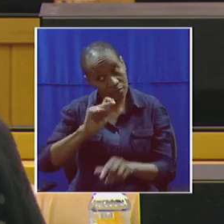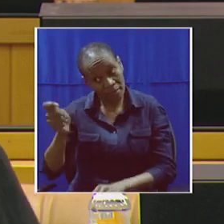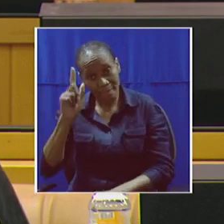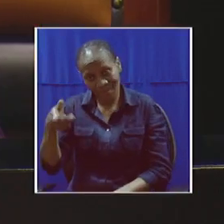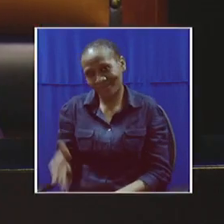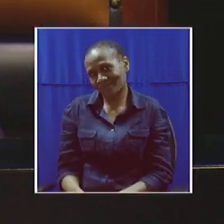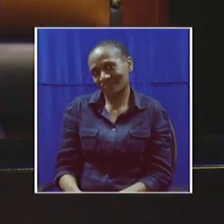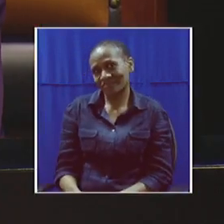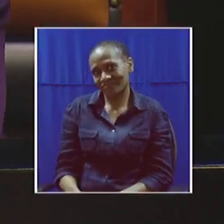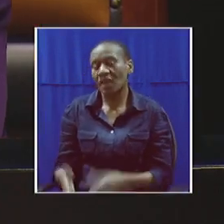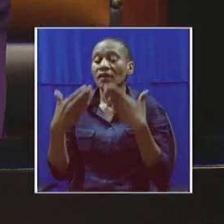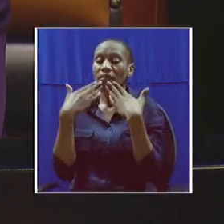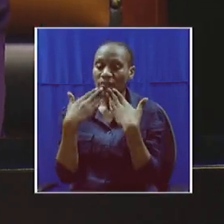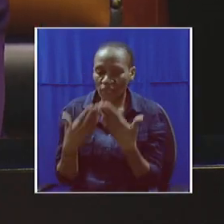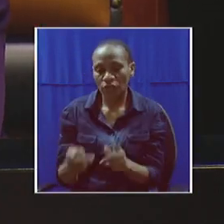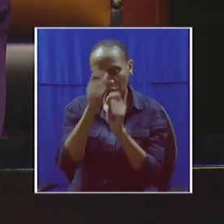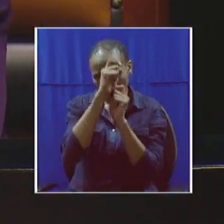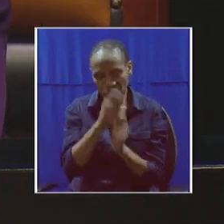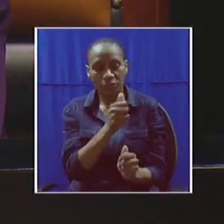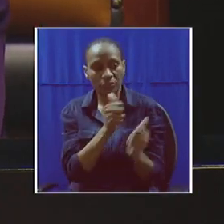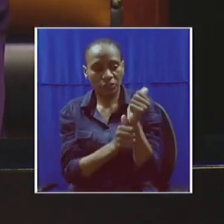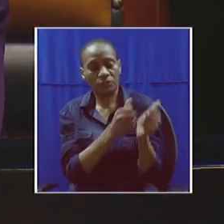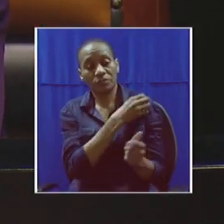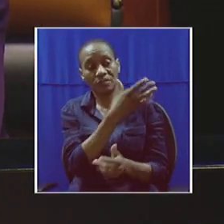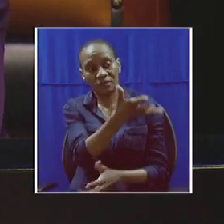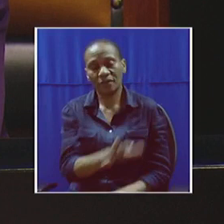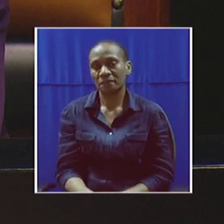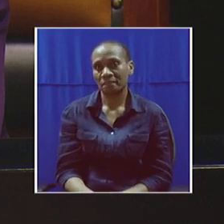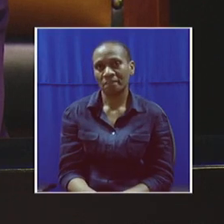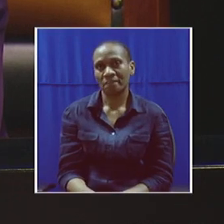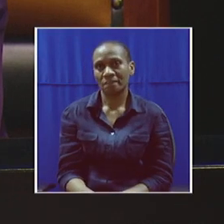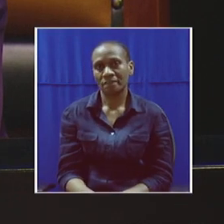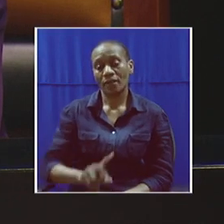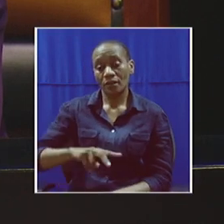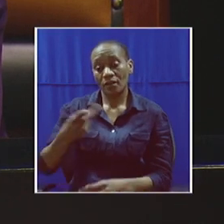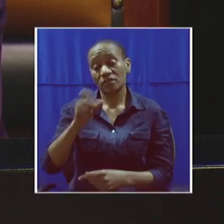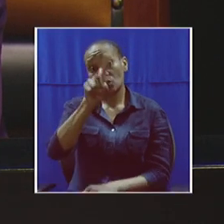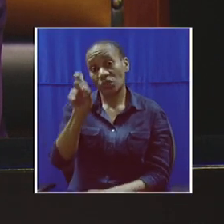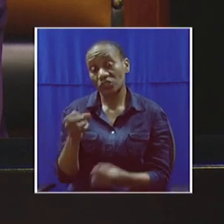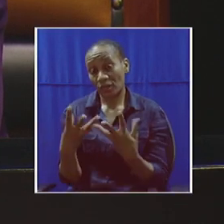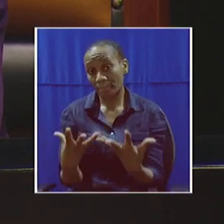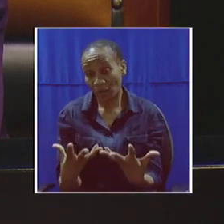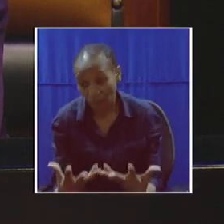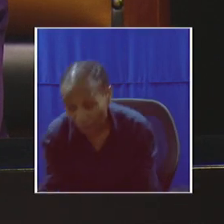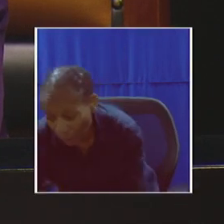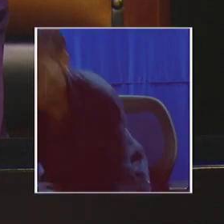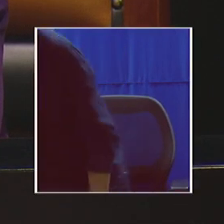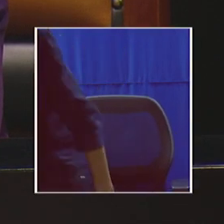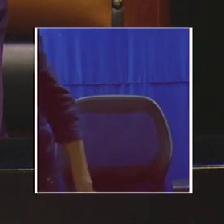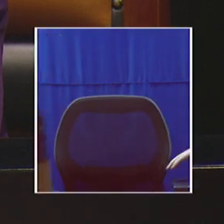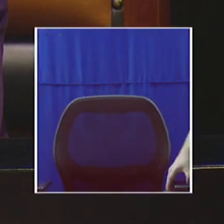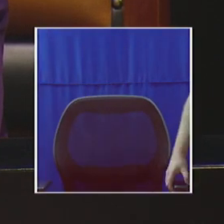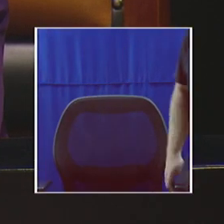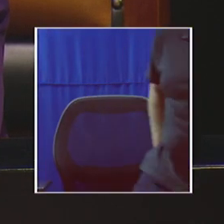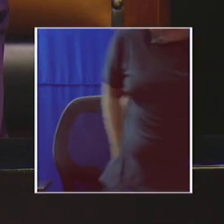critical thank you honorable Deputy Minister the next question as to the minister